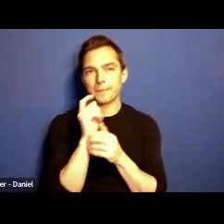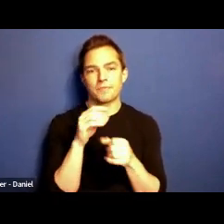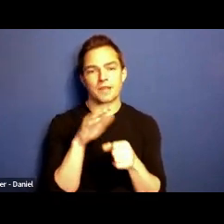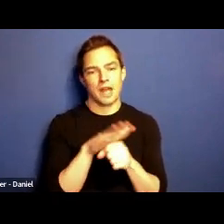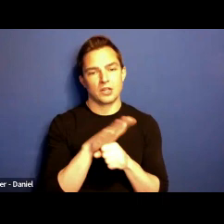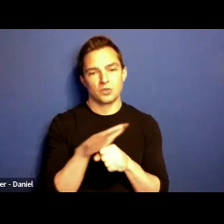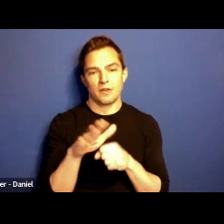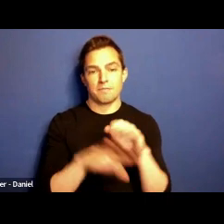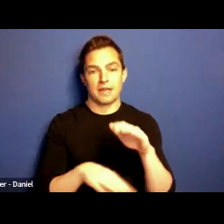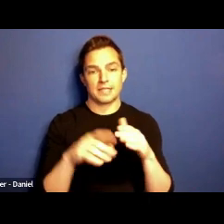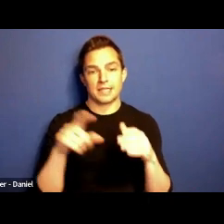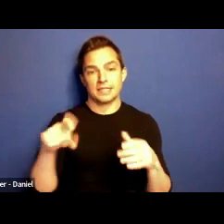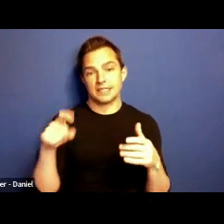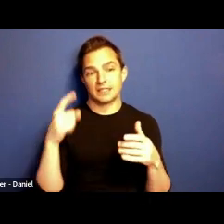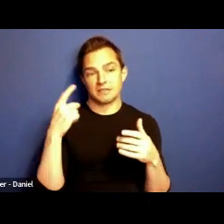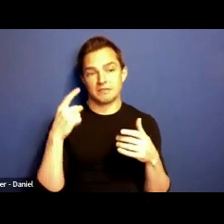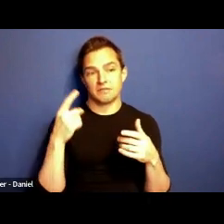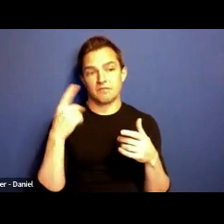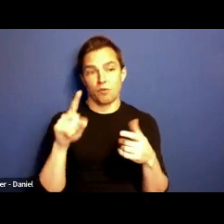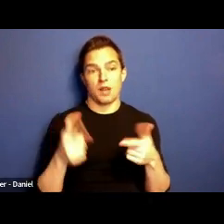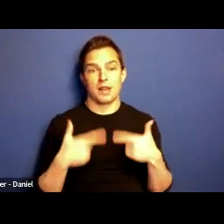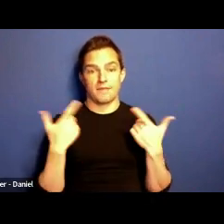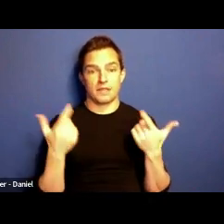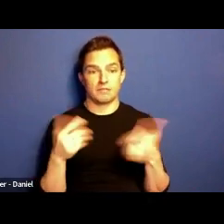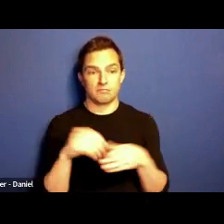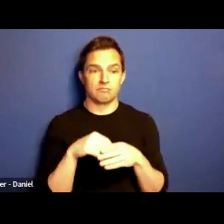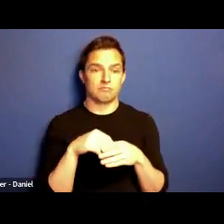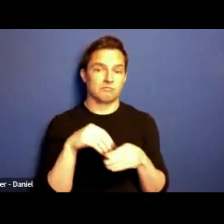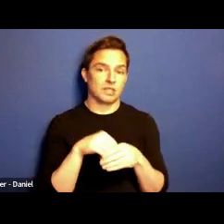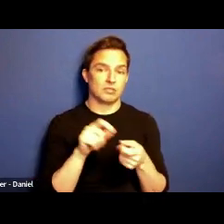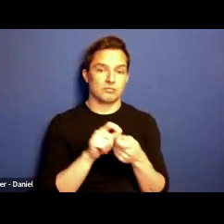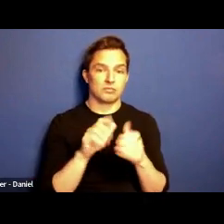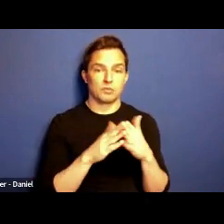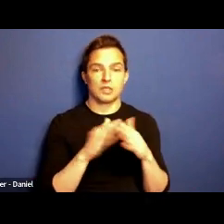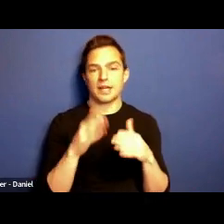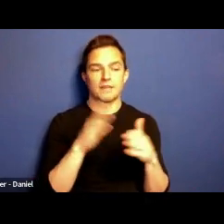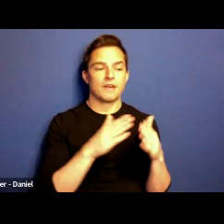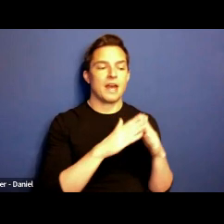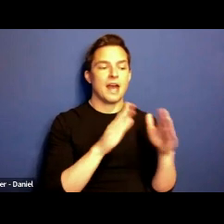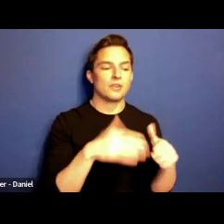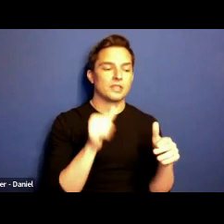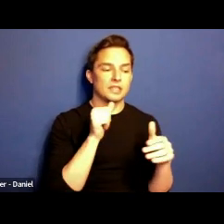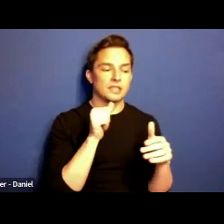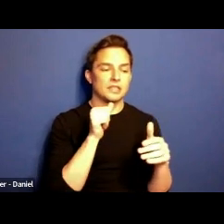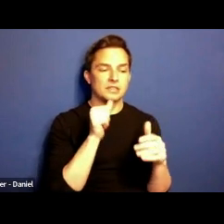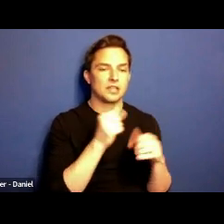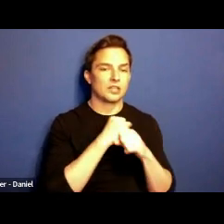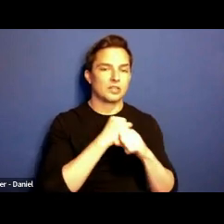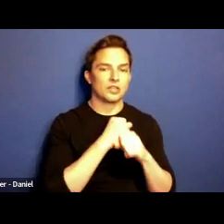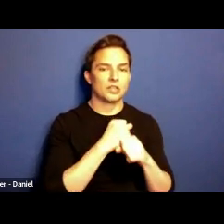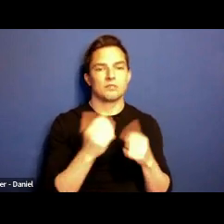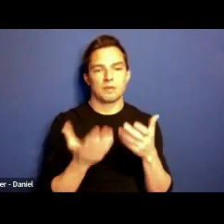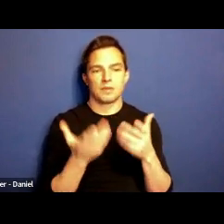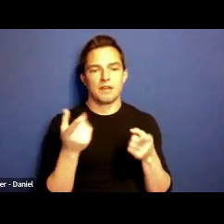basic necessities of living in a community. So for example, if you have a lot of housing insecurity, you're likely to have more incident acute crises. So we're trying to